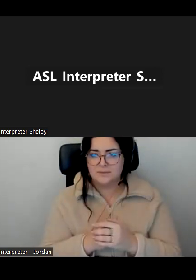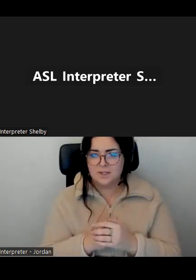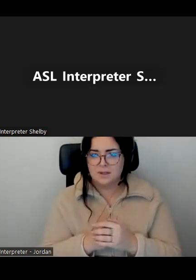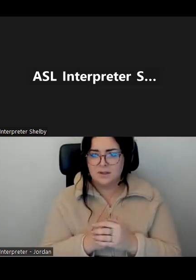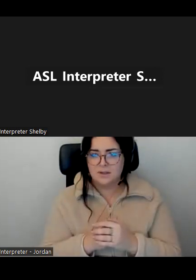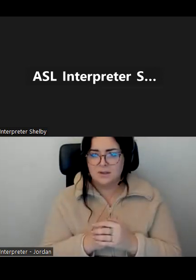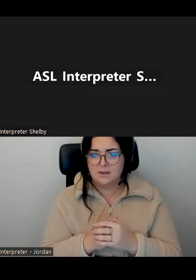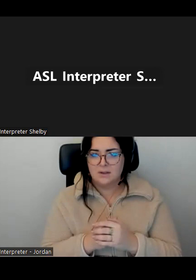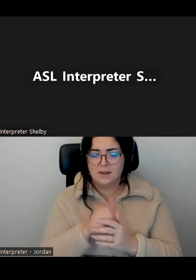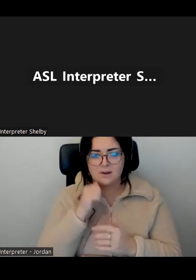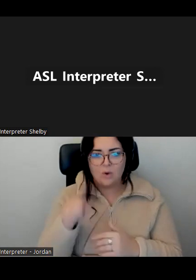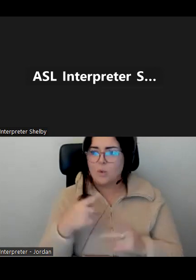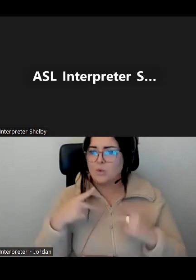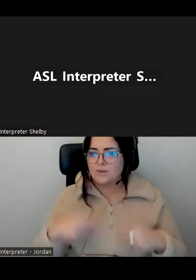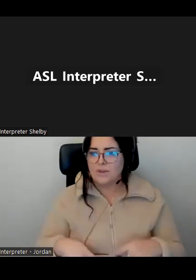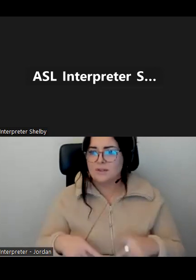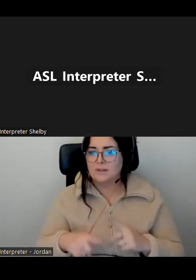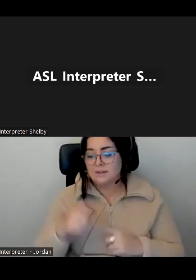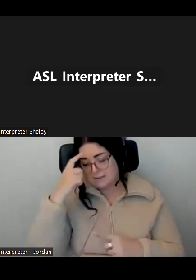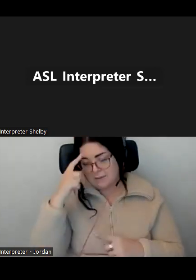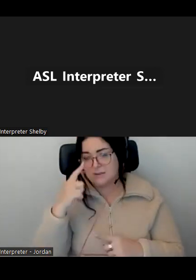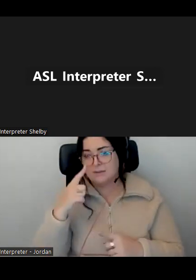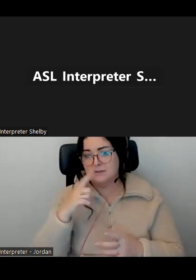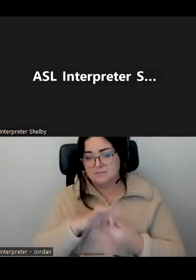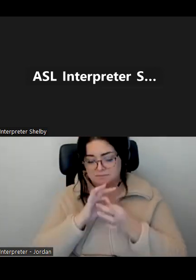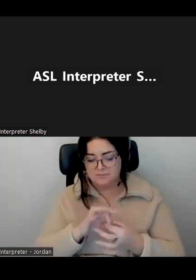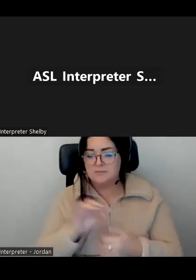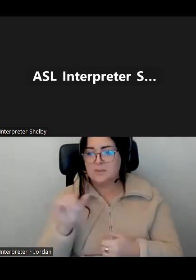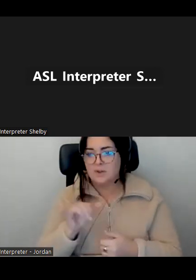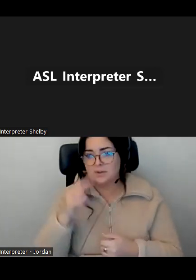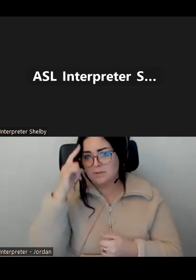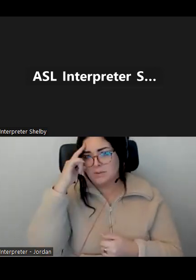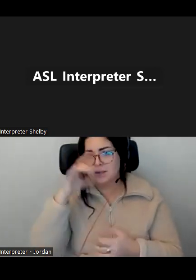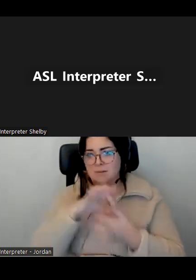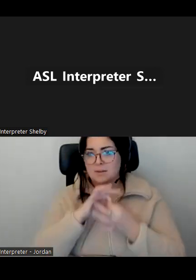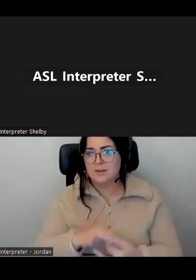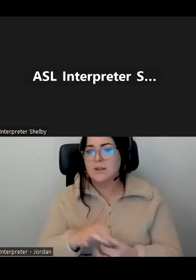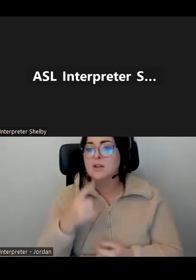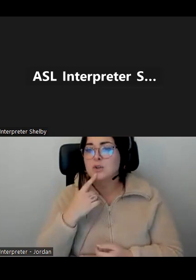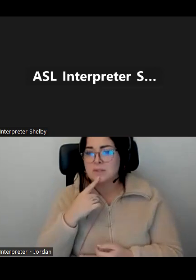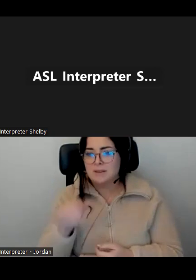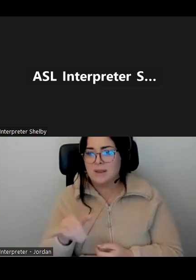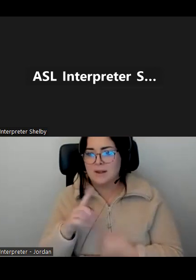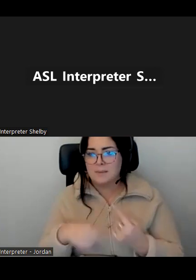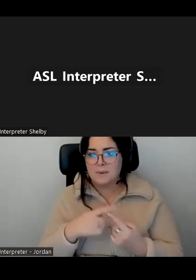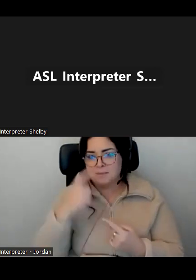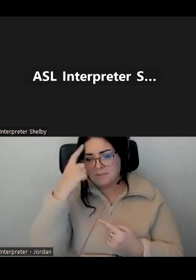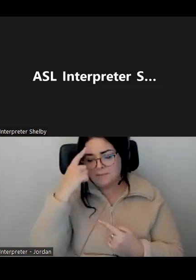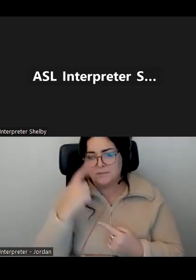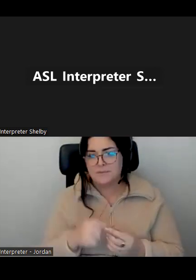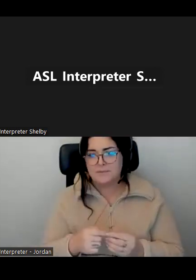exercising is not just physical, but it's mental as well, and it's about our brains. And I know that you did mention that as well. So I just wanted to kind